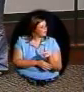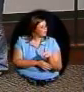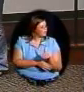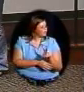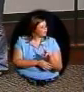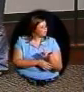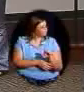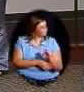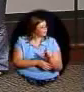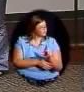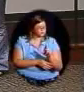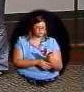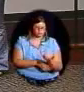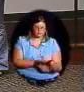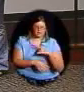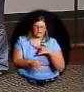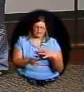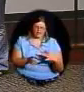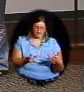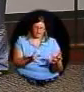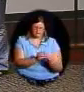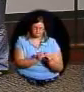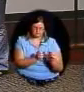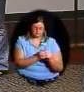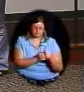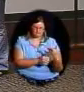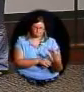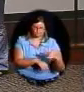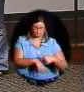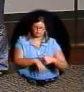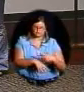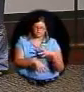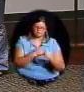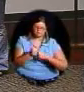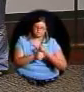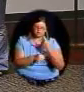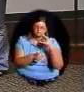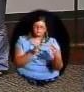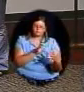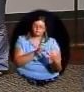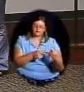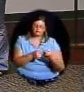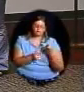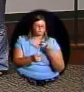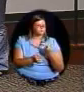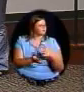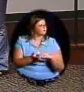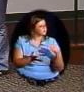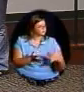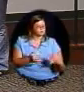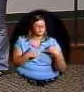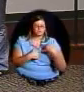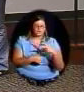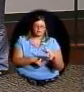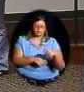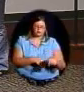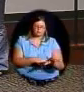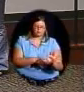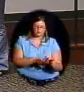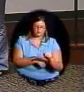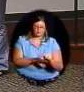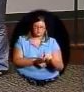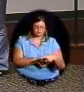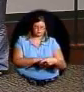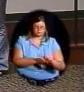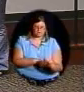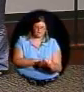that I meet with and staff meet with 4 times a year to get feedback from students. And then Molly has maintained a 3.9 GPA while at Oregon